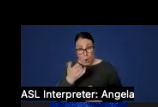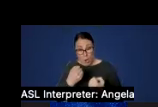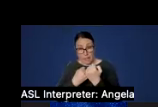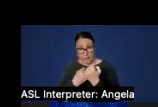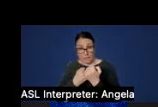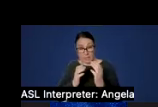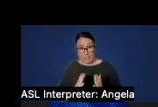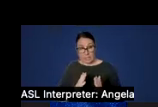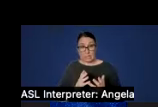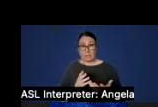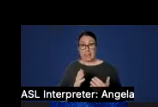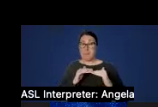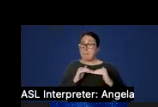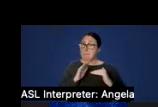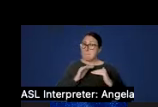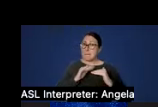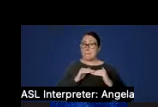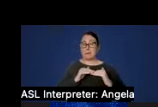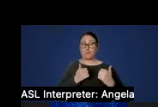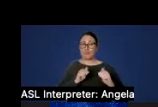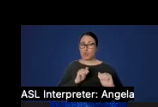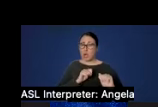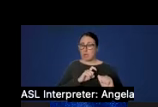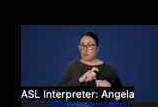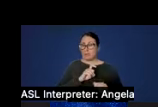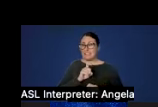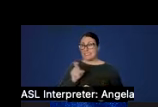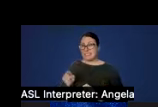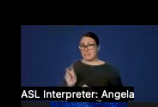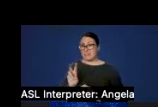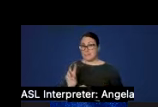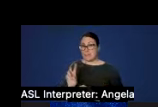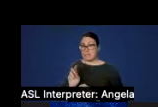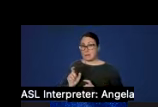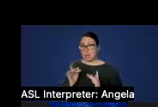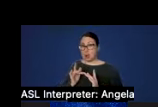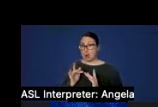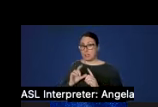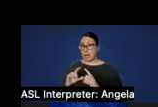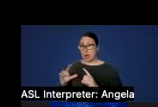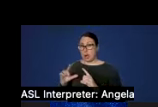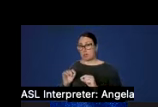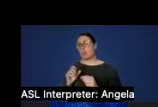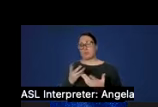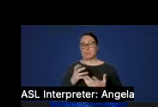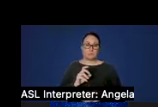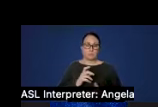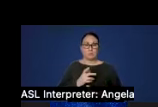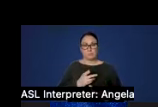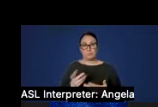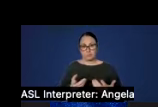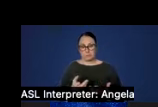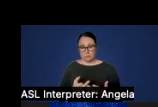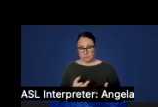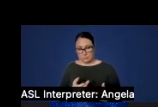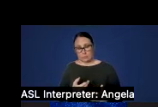to get them to give them that contact card so that they can give that to the